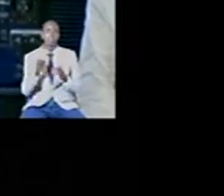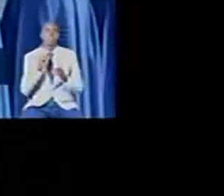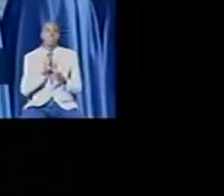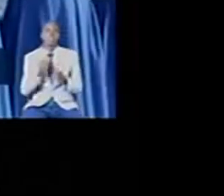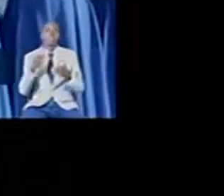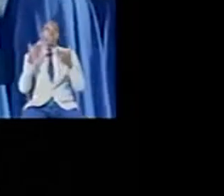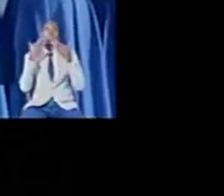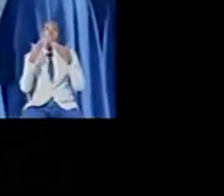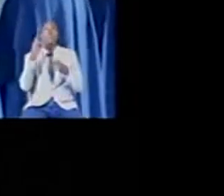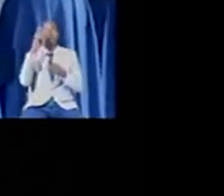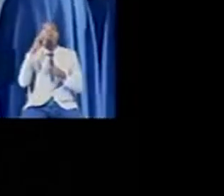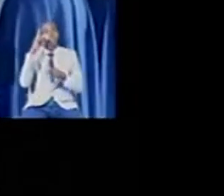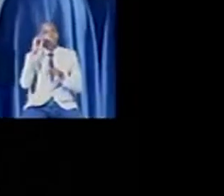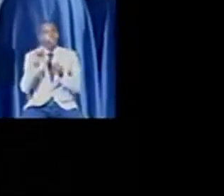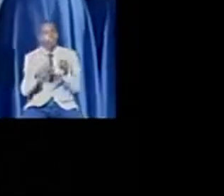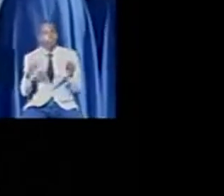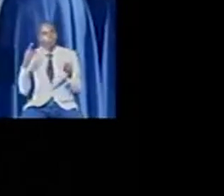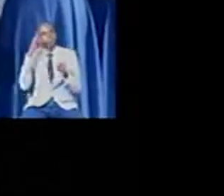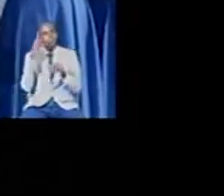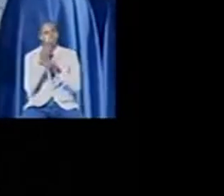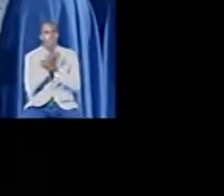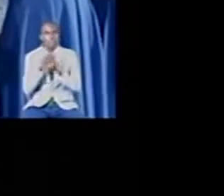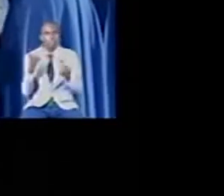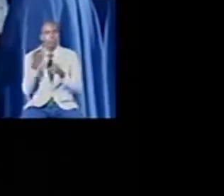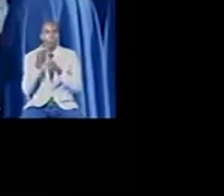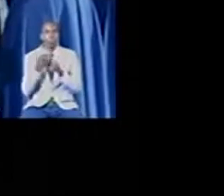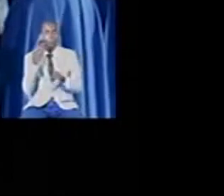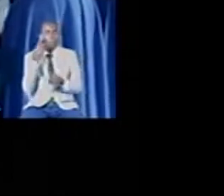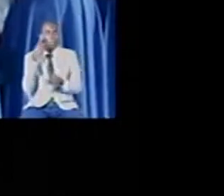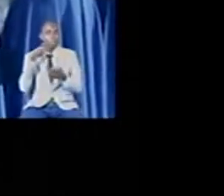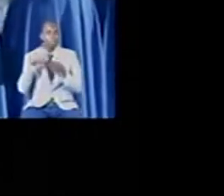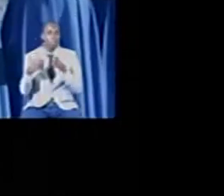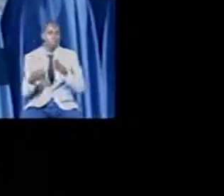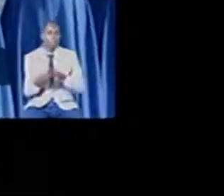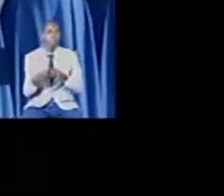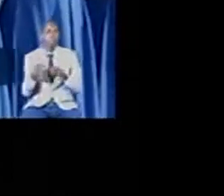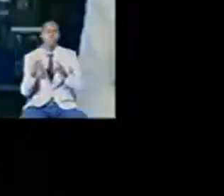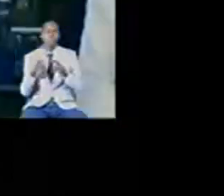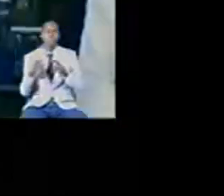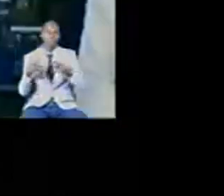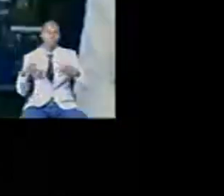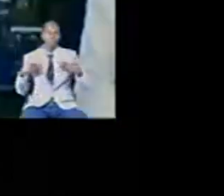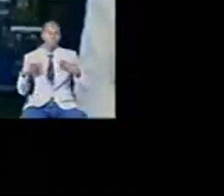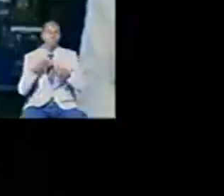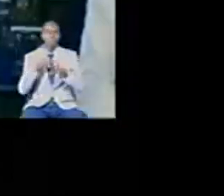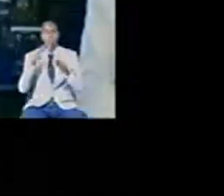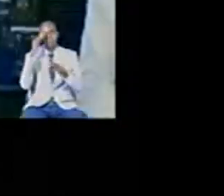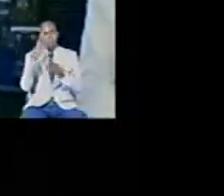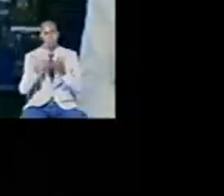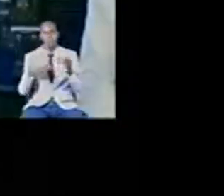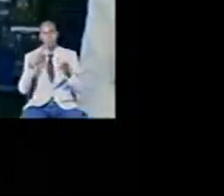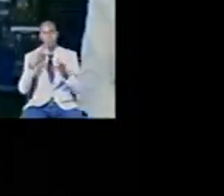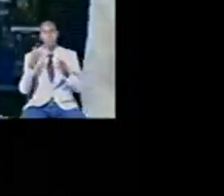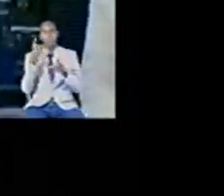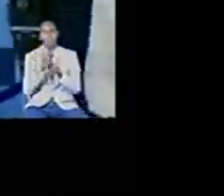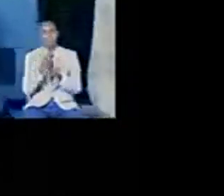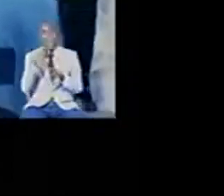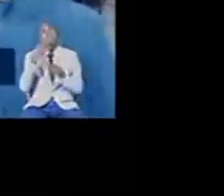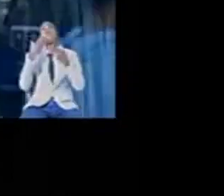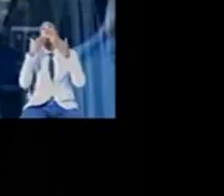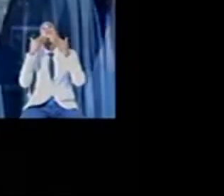I thank God for delivering me from short-sightedness. I'm very, very happy. I don't know what to say, but I said, God, I thank you.